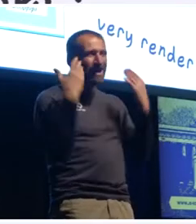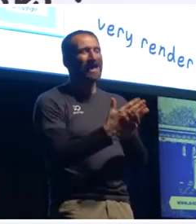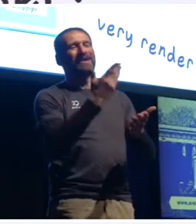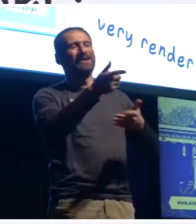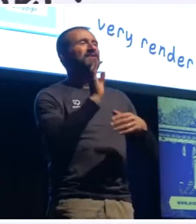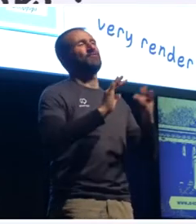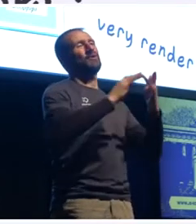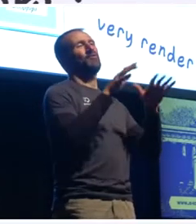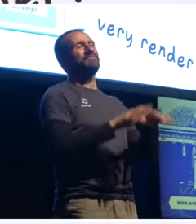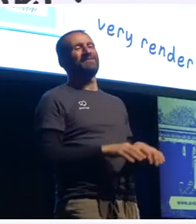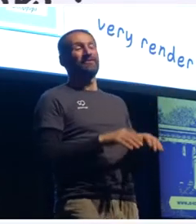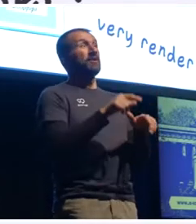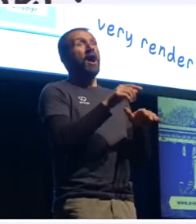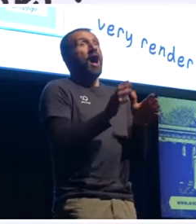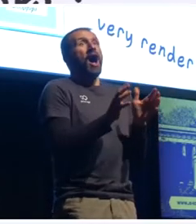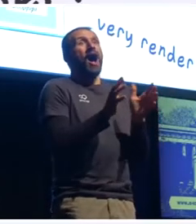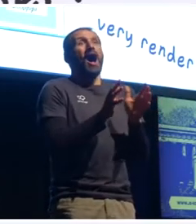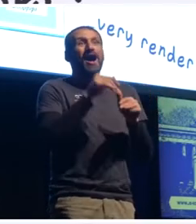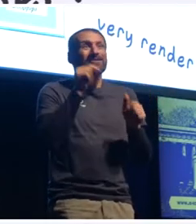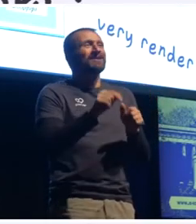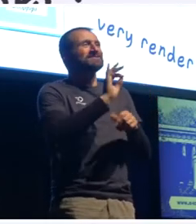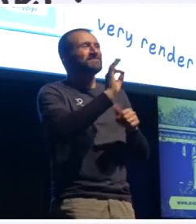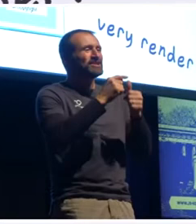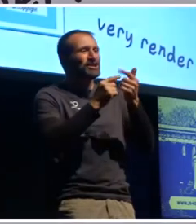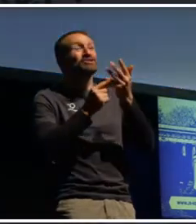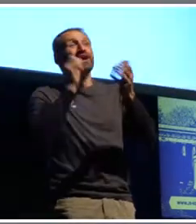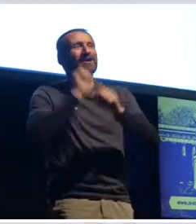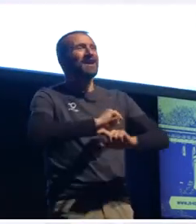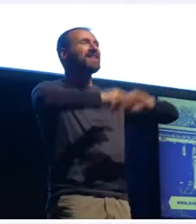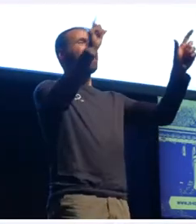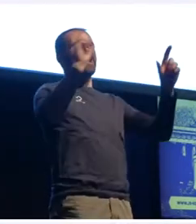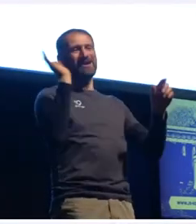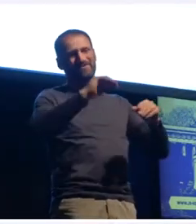make these features really reliable on the web, really change how we built websites.